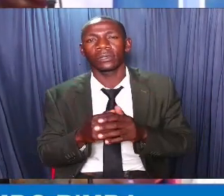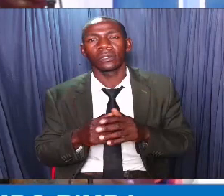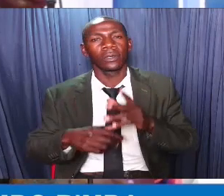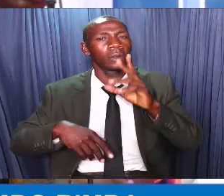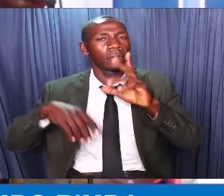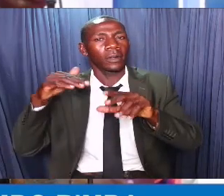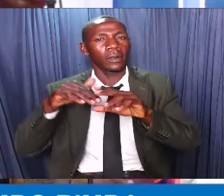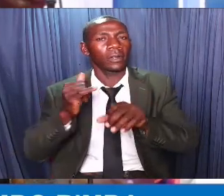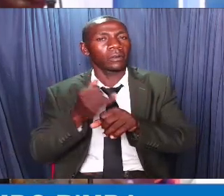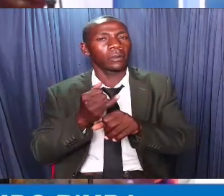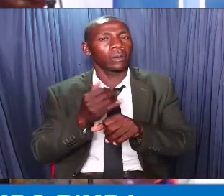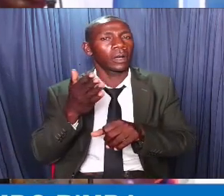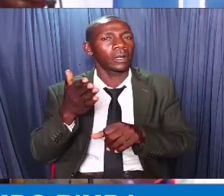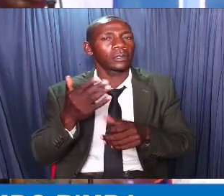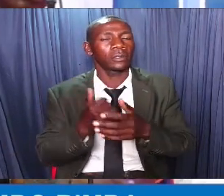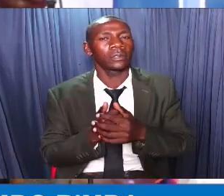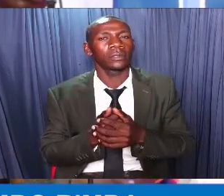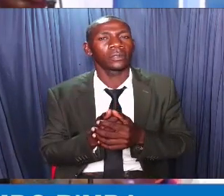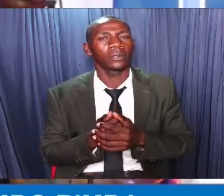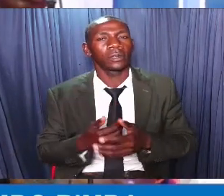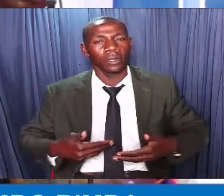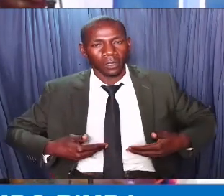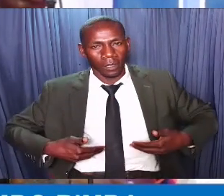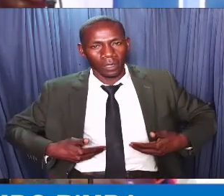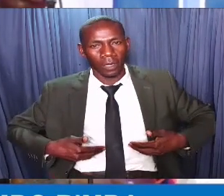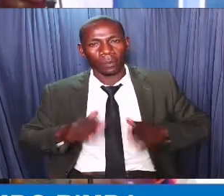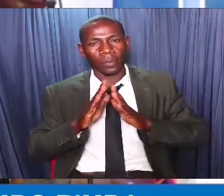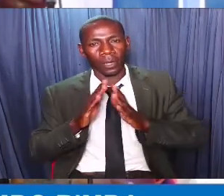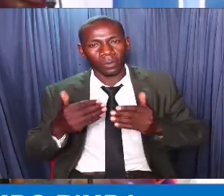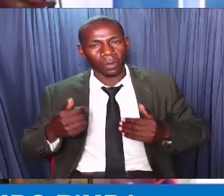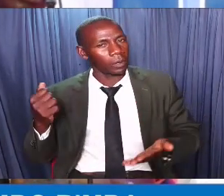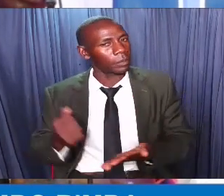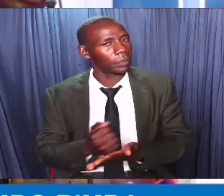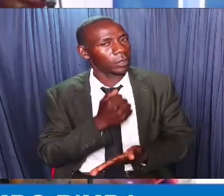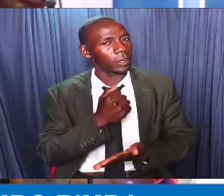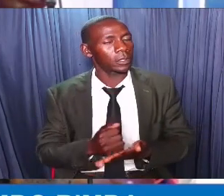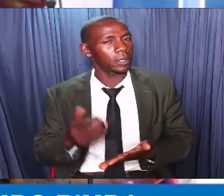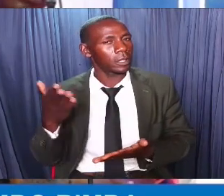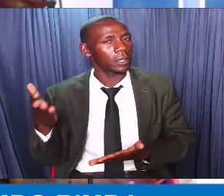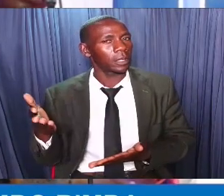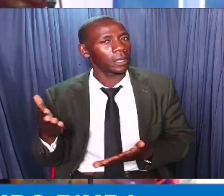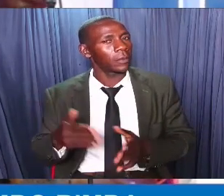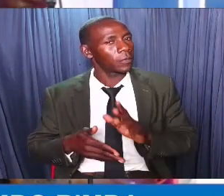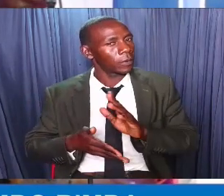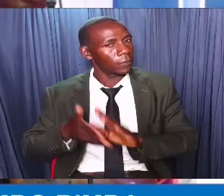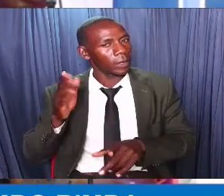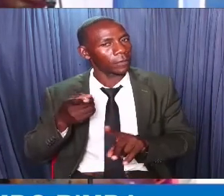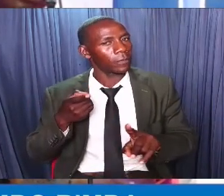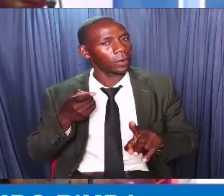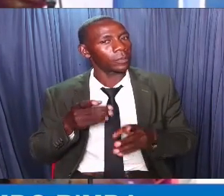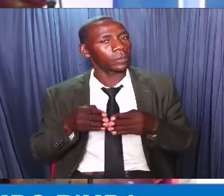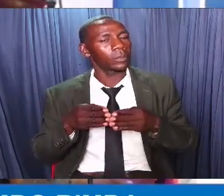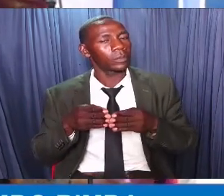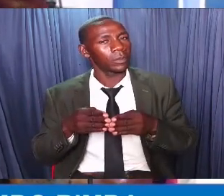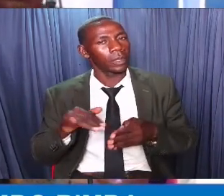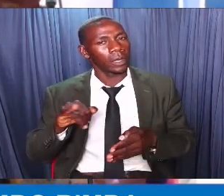kufanikiwa kwa kazi zenu. And prosperity in your works. Vijana tunawaombea mpate kazi. Youth, we pray for you to get the jobs. Lakini kimbieni zina. But flee fornication.